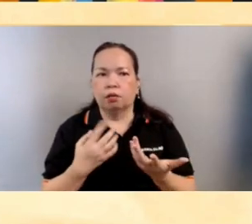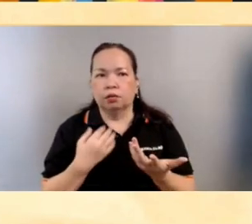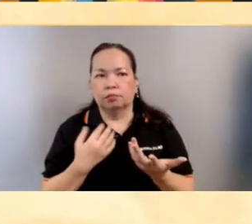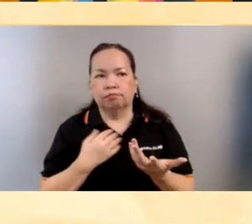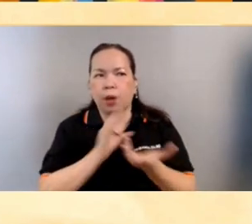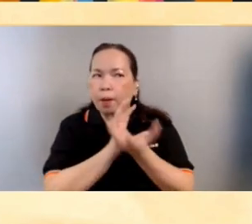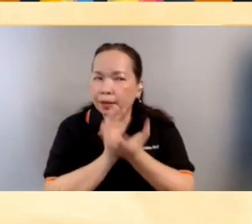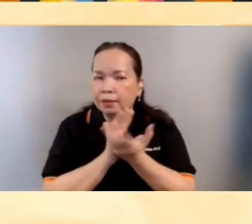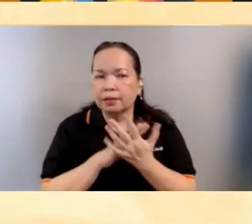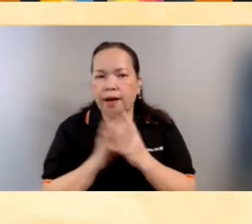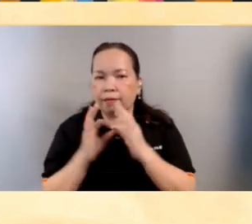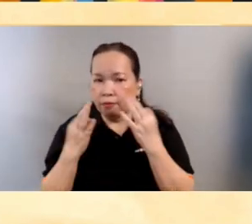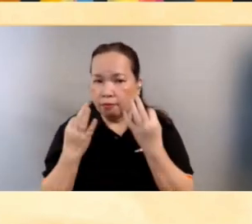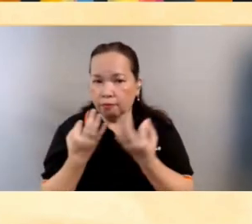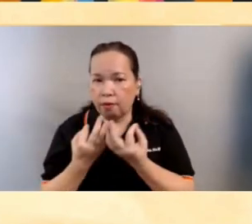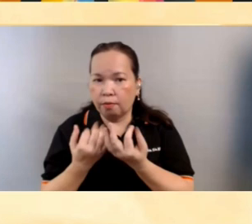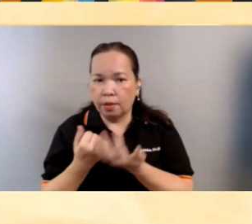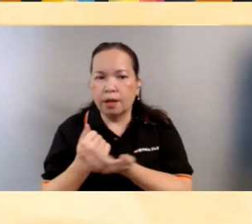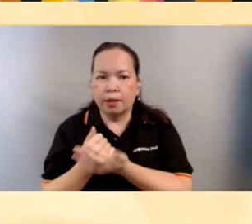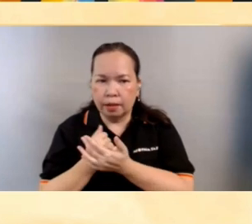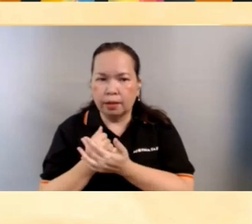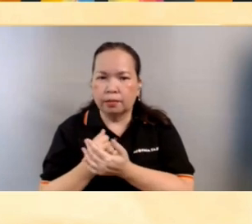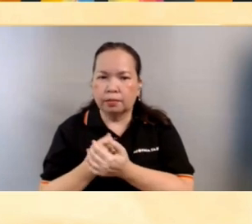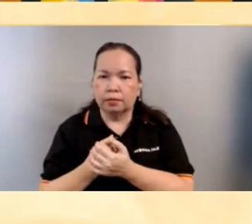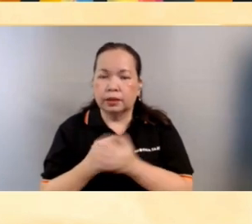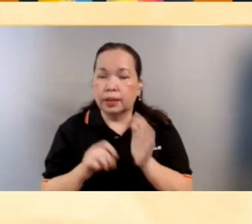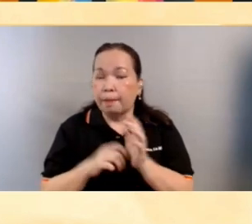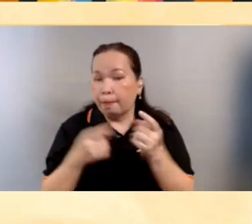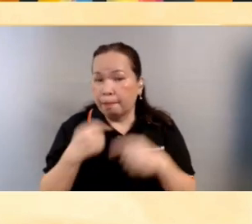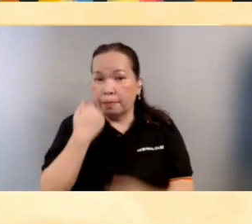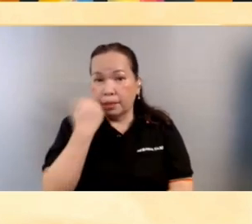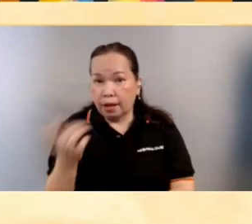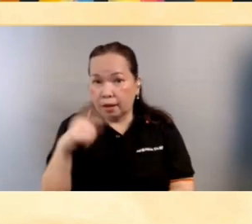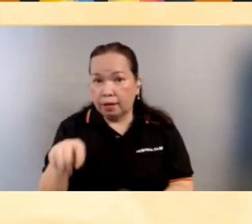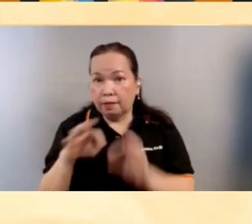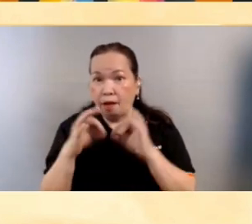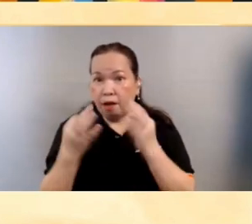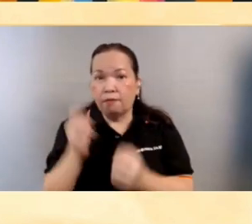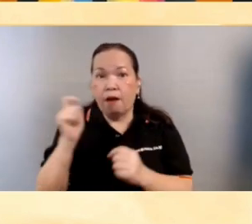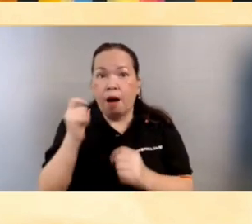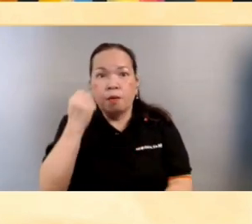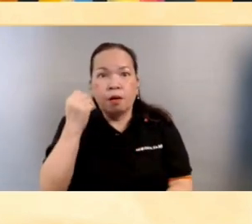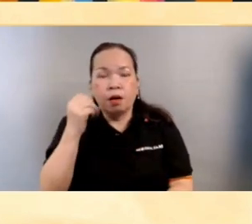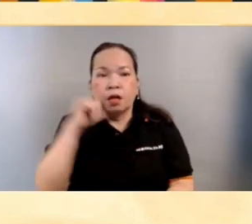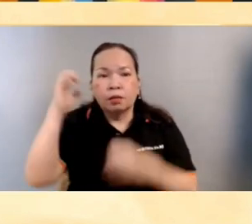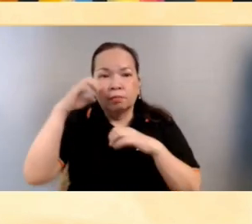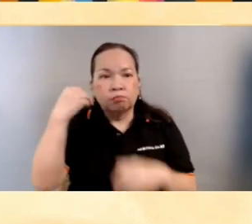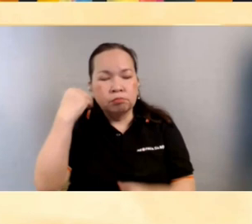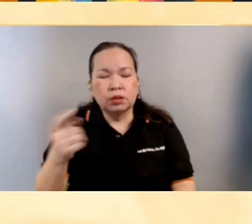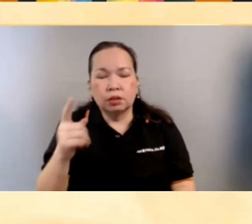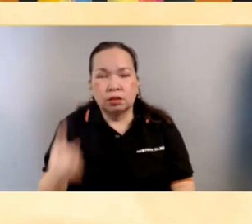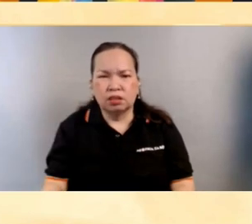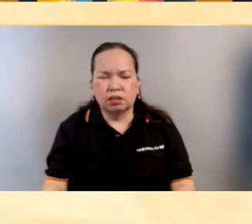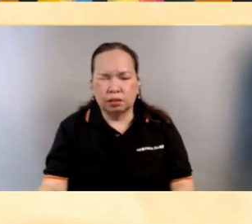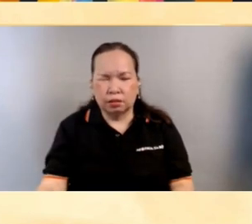our culture very helpful and often necessary. For example, death in the family, sudden traumatic death. We tell